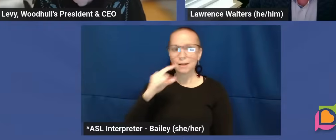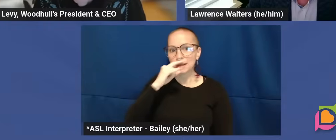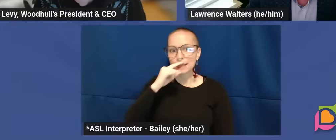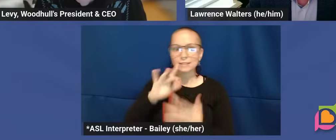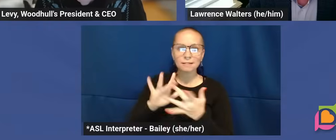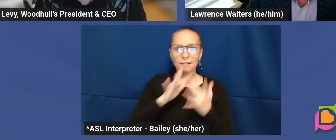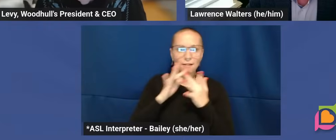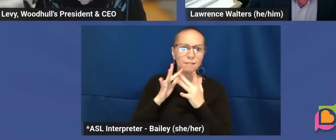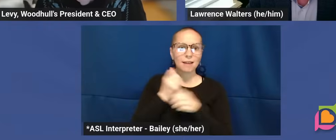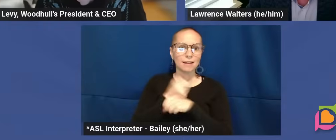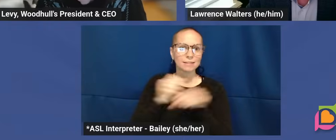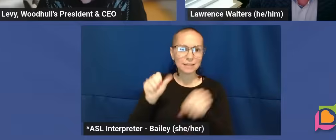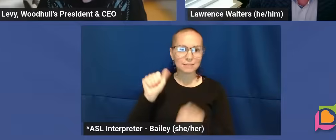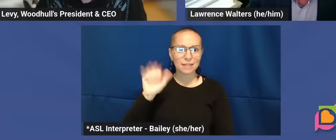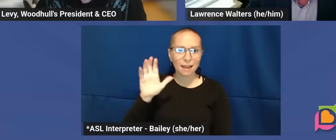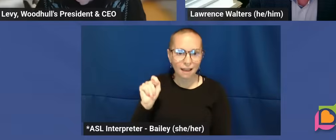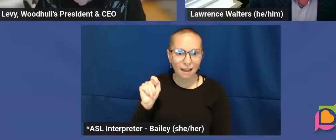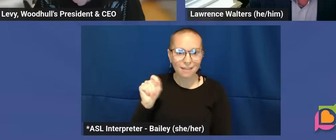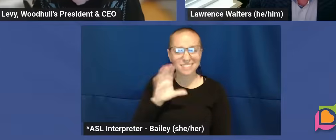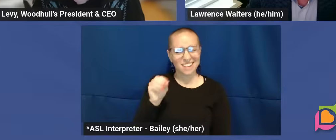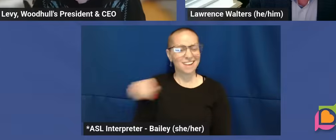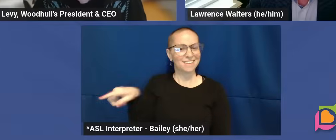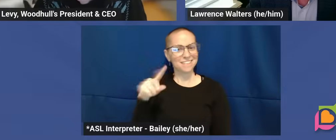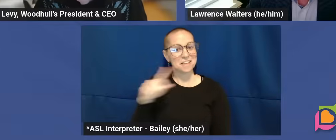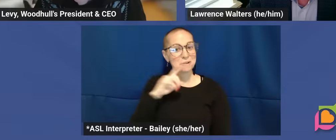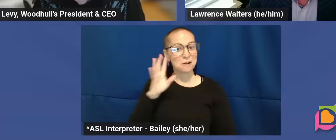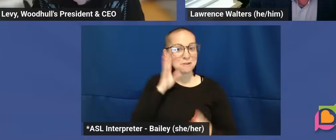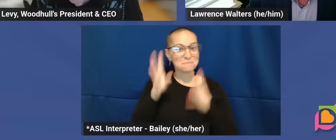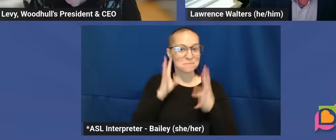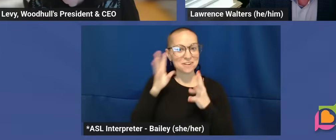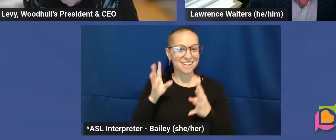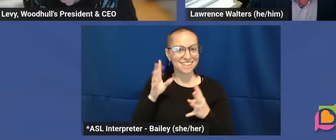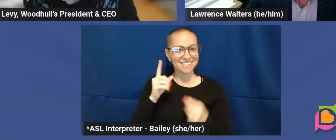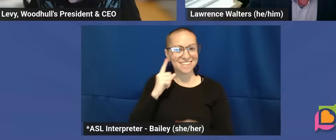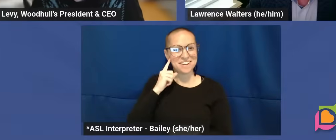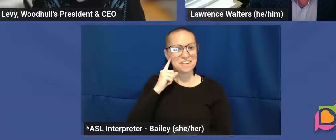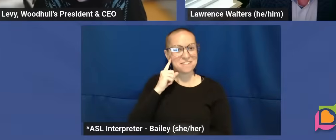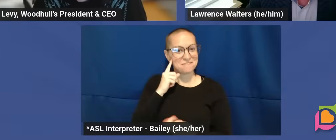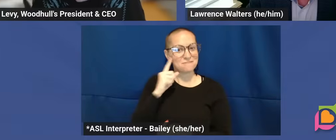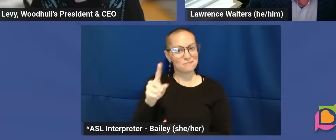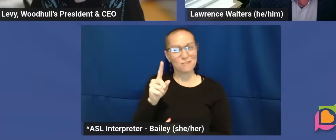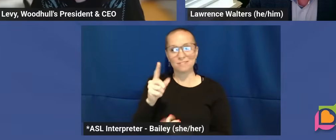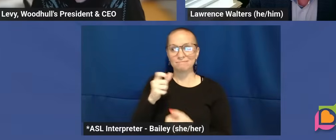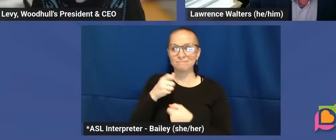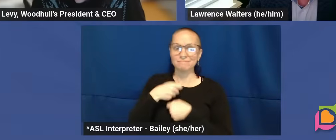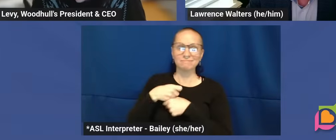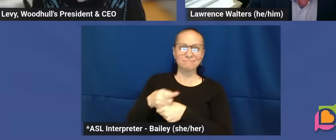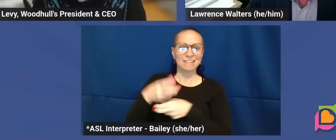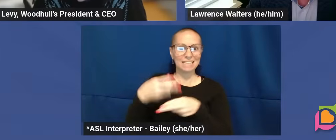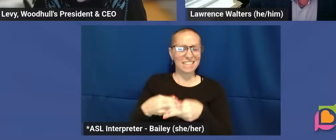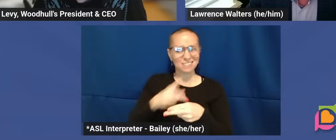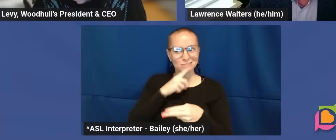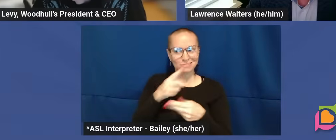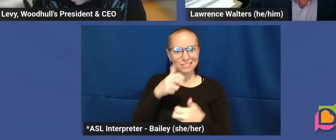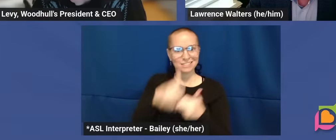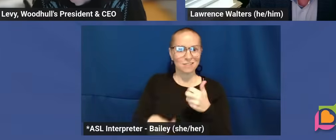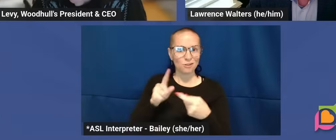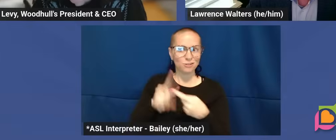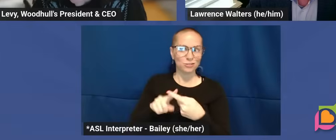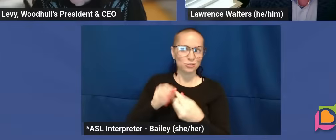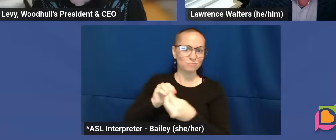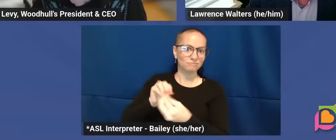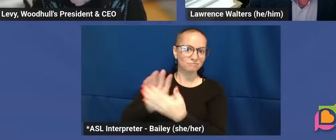speech opponents, are brilliant at crafting names that are very hard to stand against. Is this